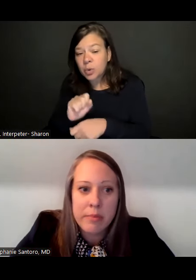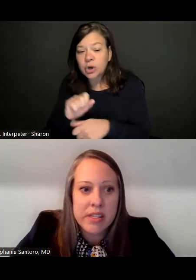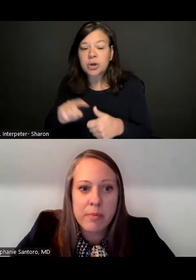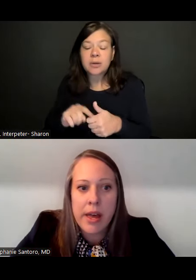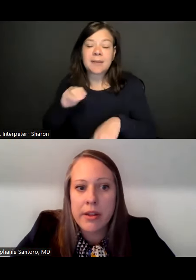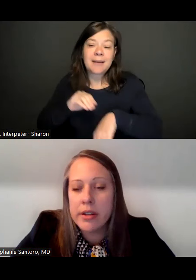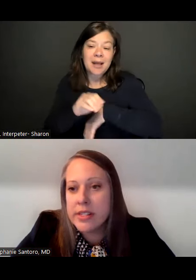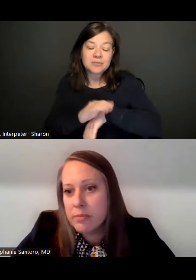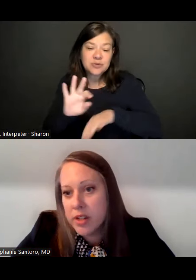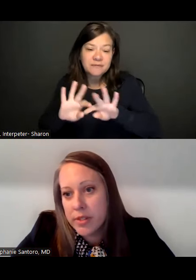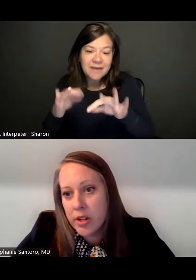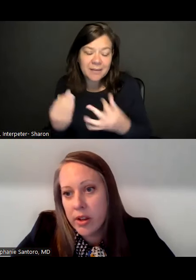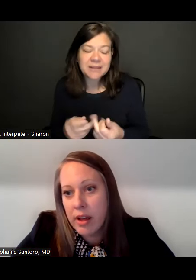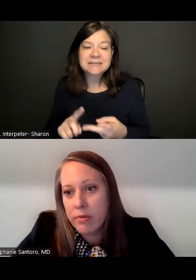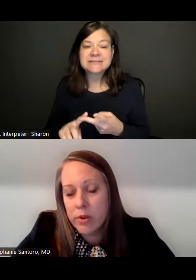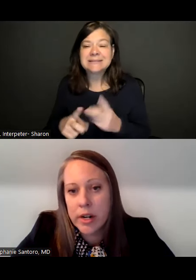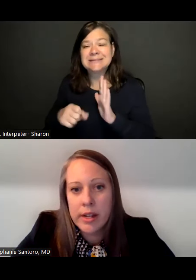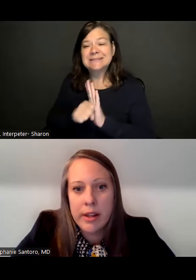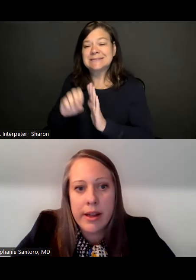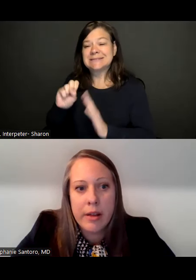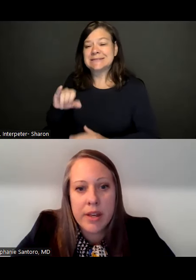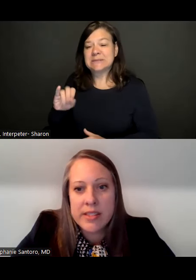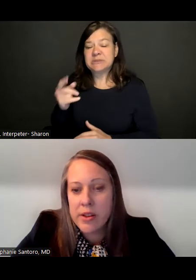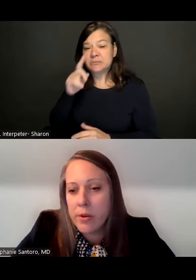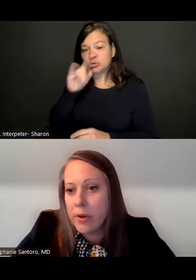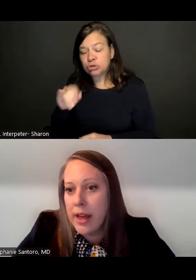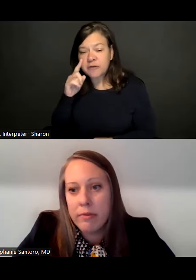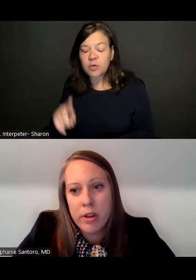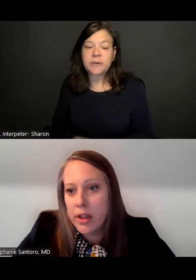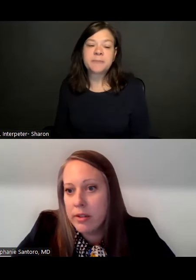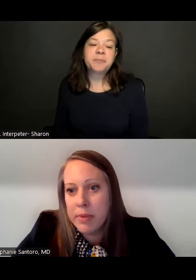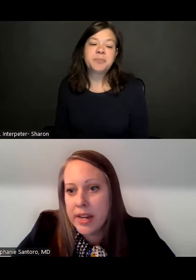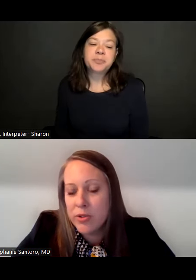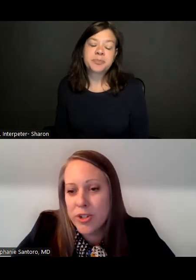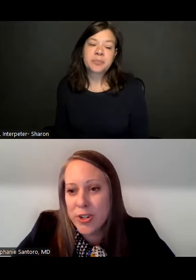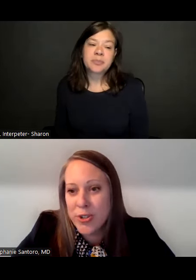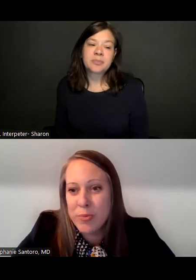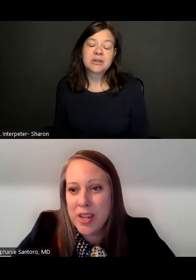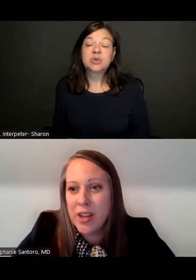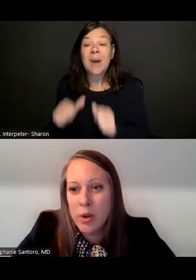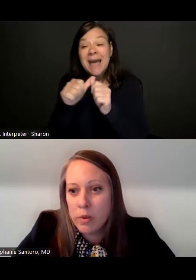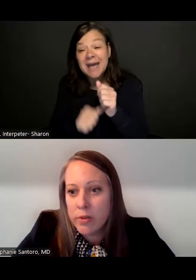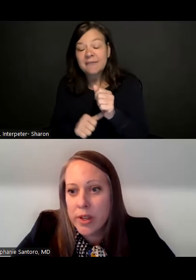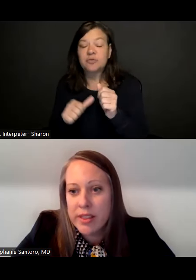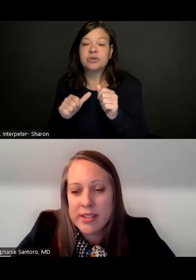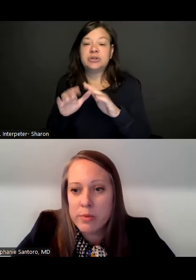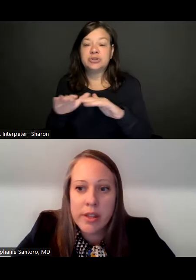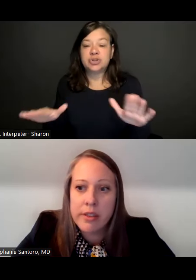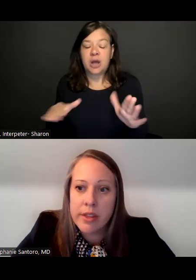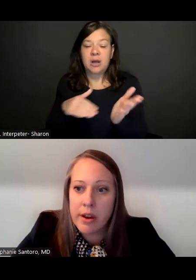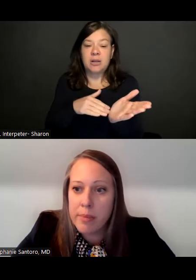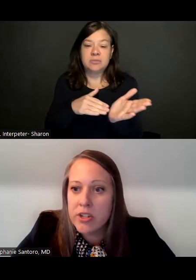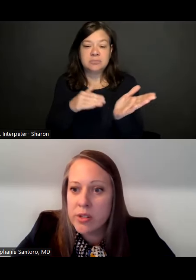counsel families about, symptoms to look out for. And so every pediatrician should be reviewing this